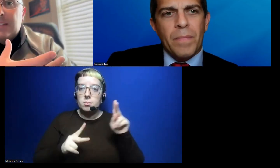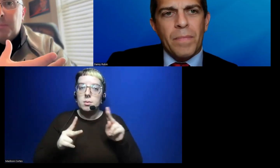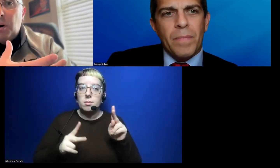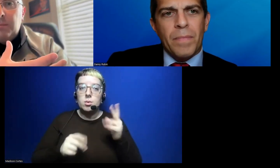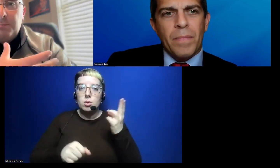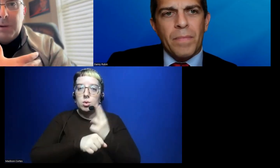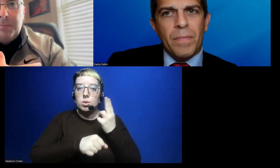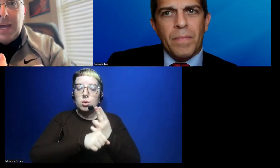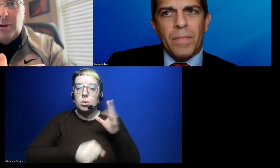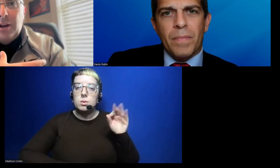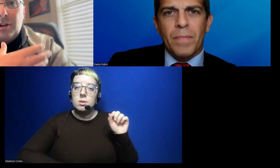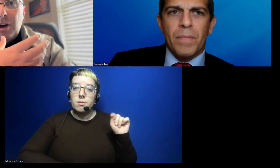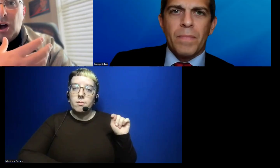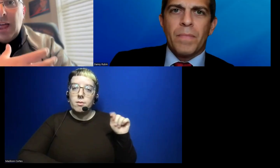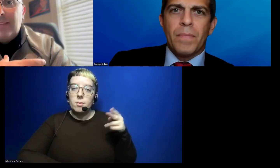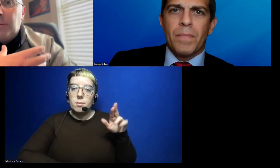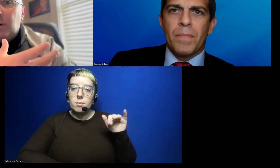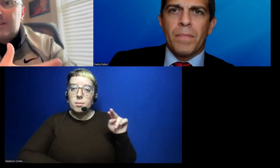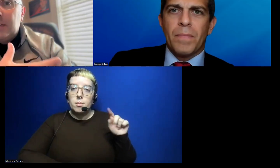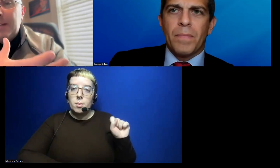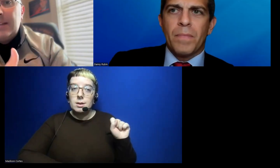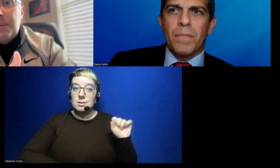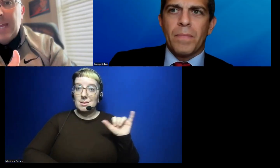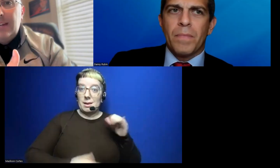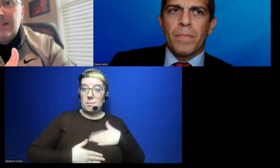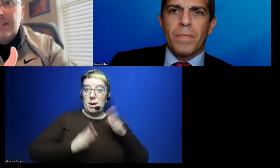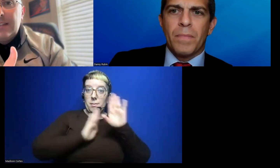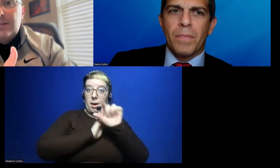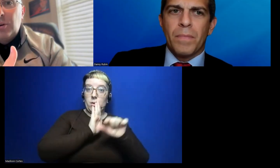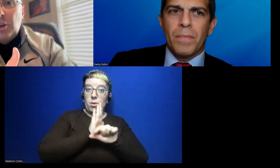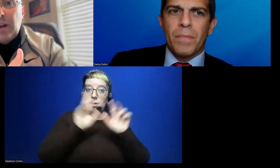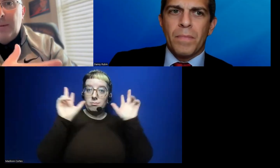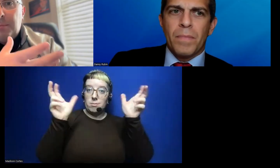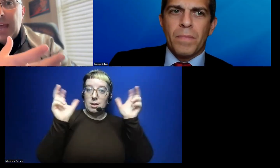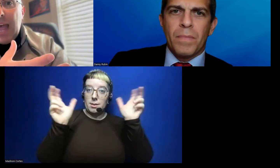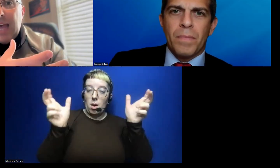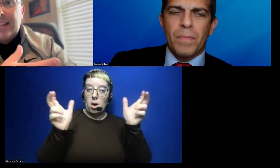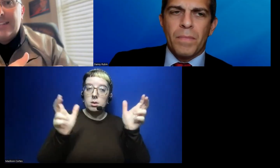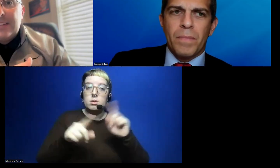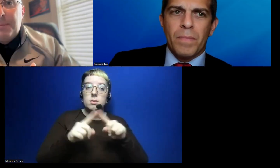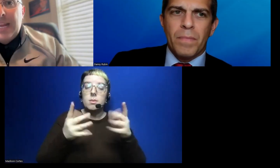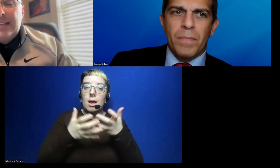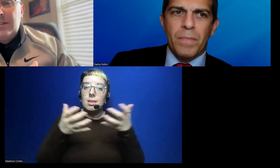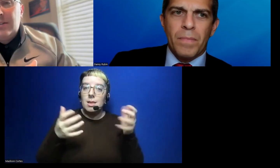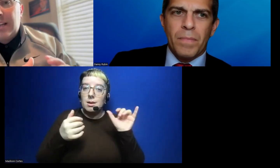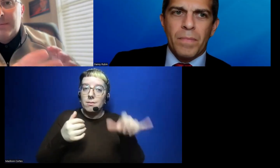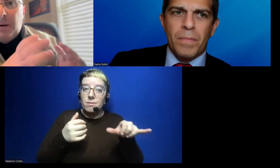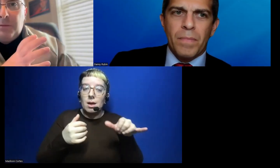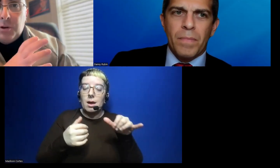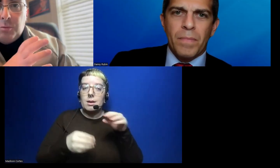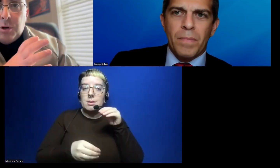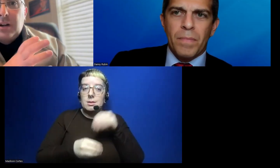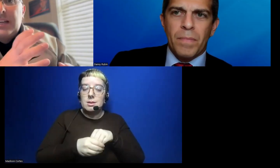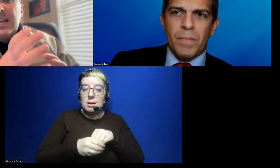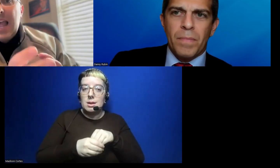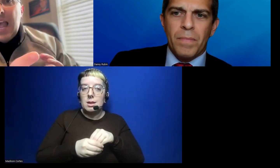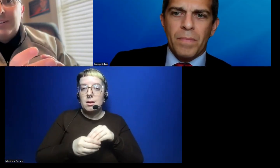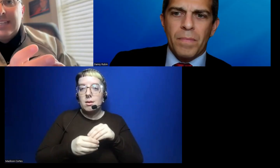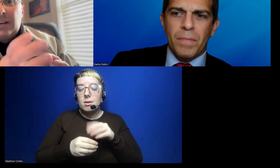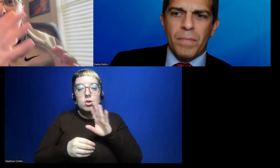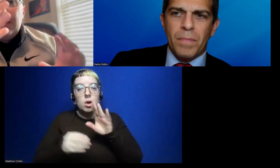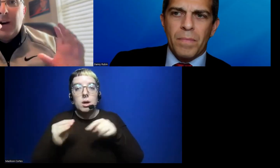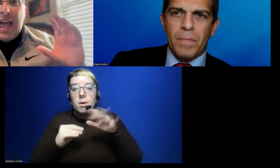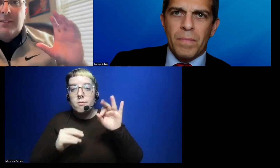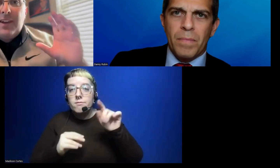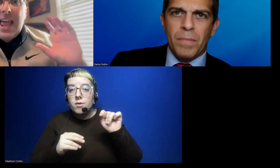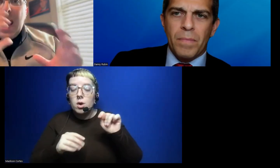in basketball, my background, a lot of that work is going to be in the paint. So you have athletes in the paint, and you're talking about footwork,